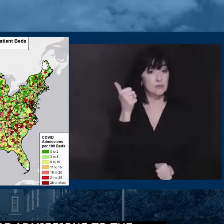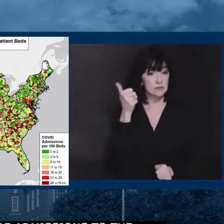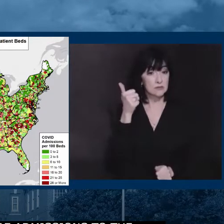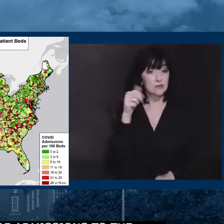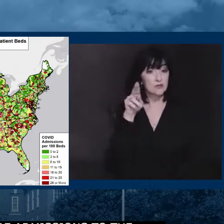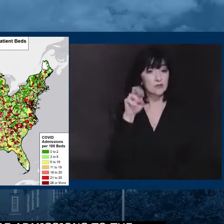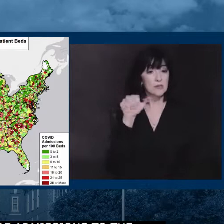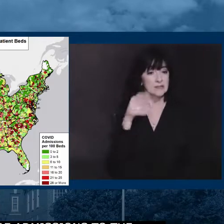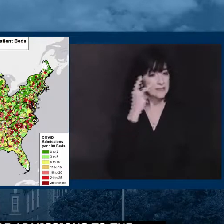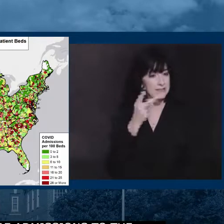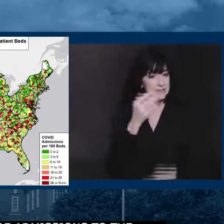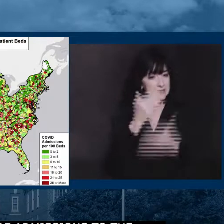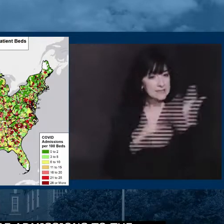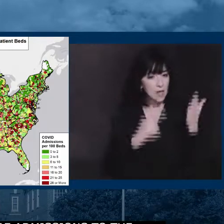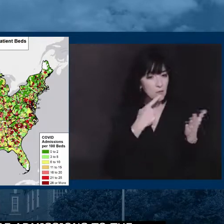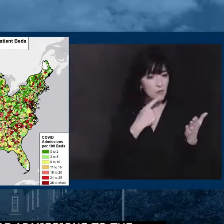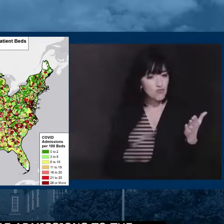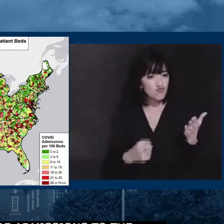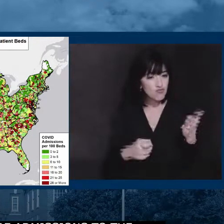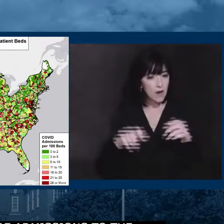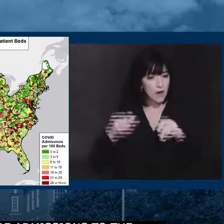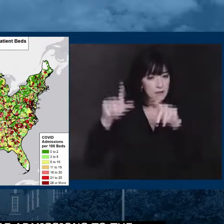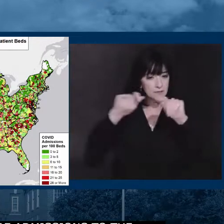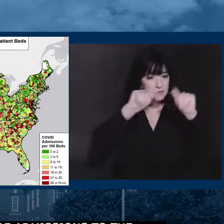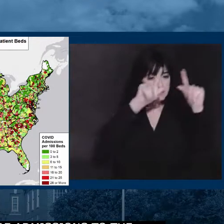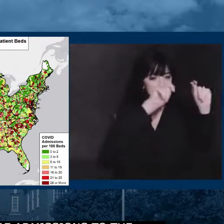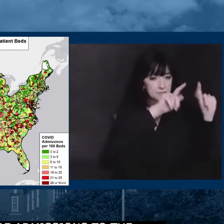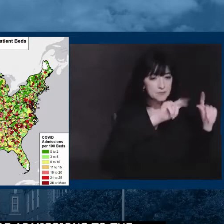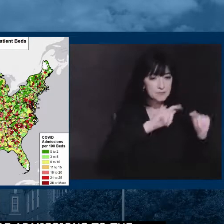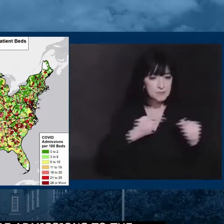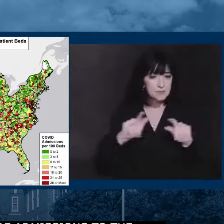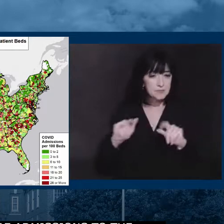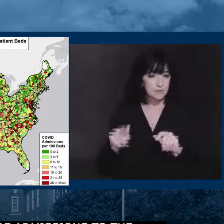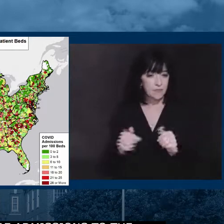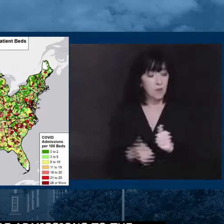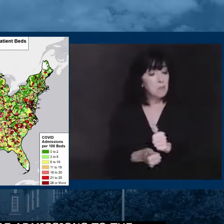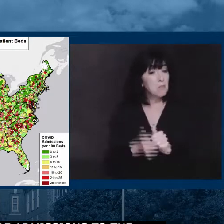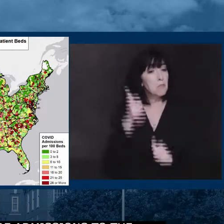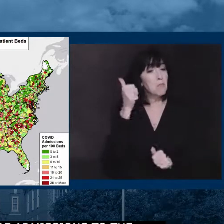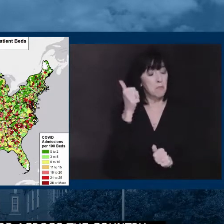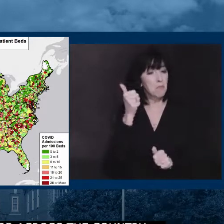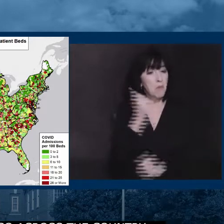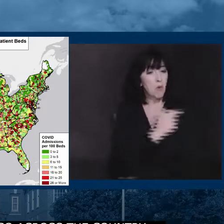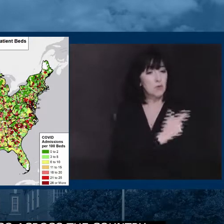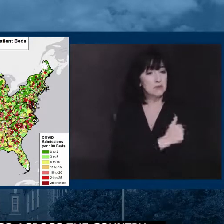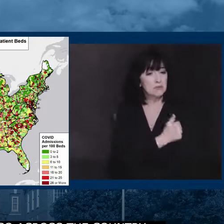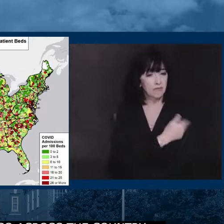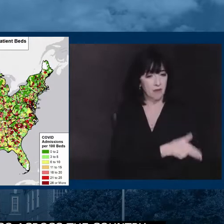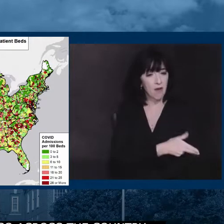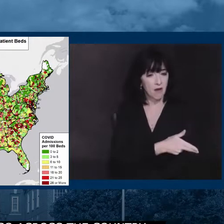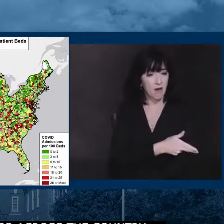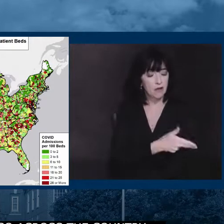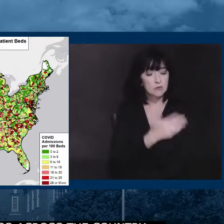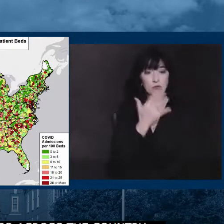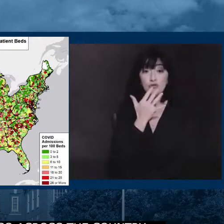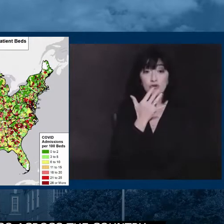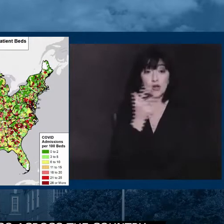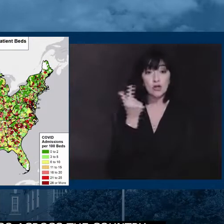red spots in different areas, but most of the country is in a green or yellow-green, so the